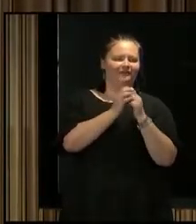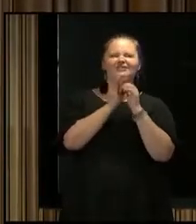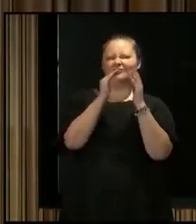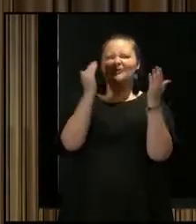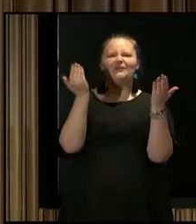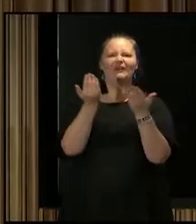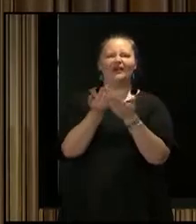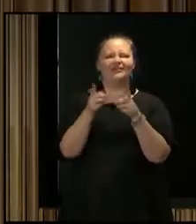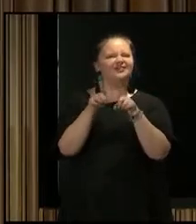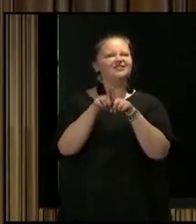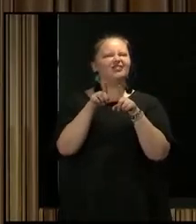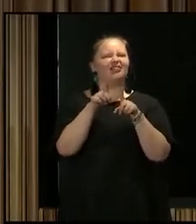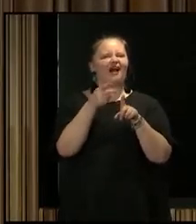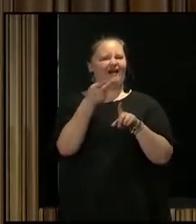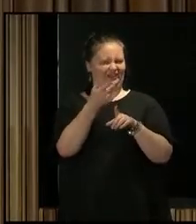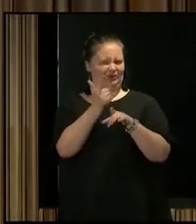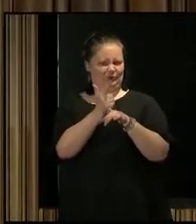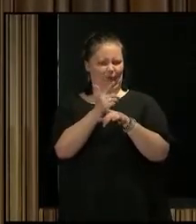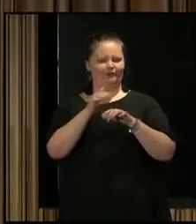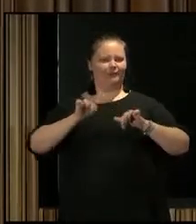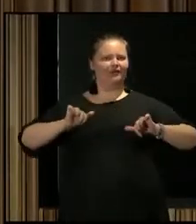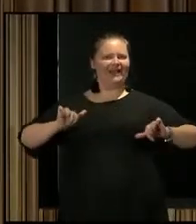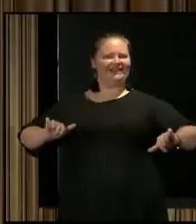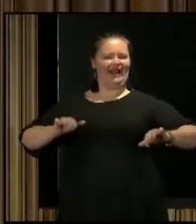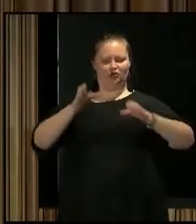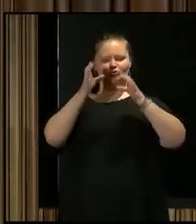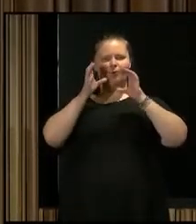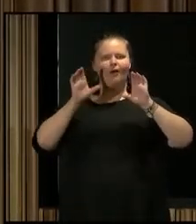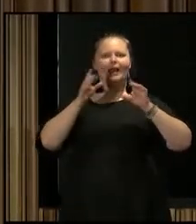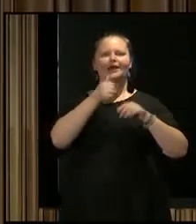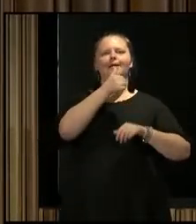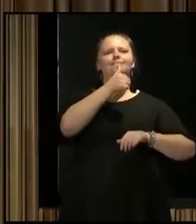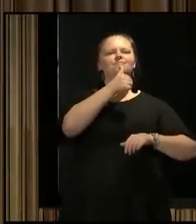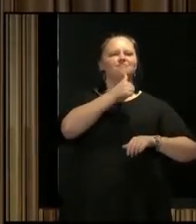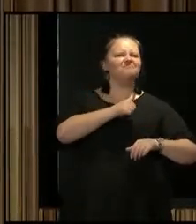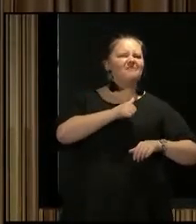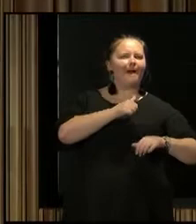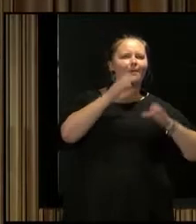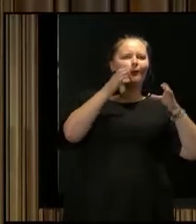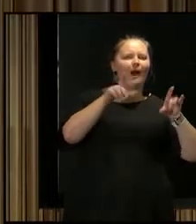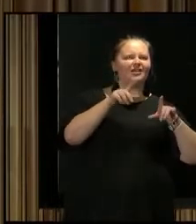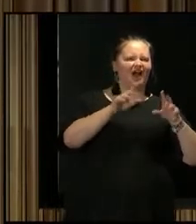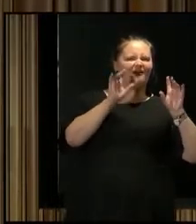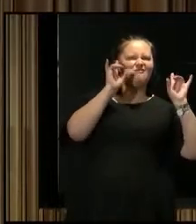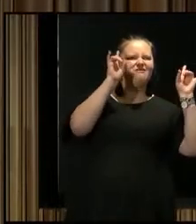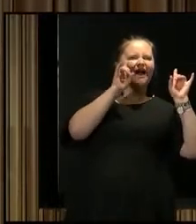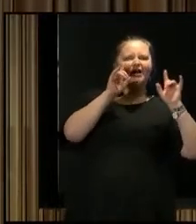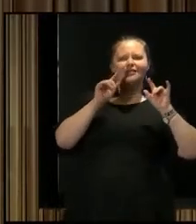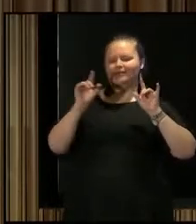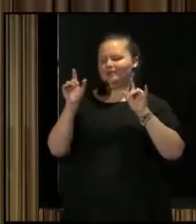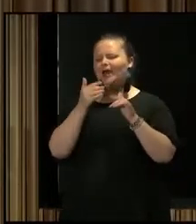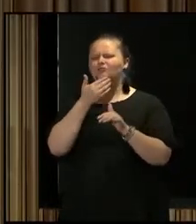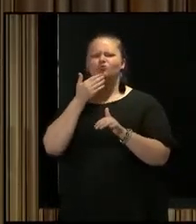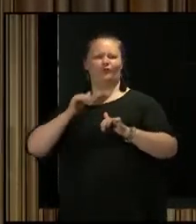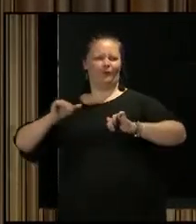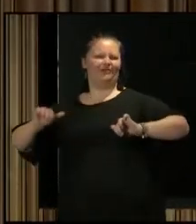just as Suzi and Astrid spoke about, you know, couch choir. Pub choir is the rowdy one, couch choir is just so beautiful, and the choice of songs, and